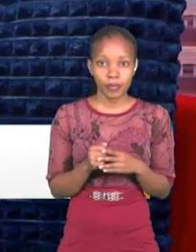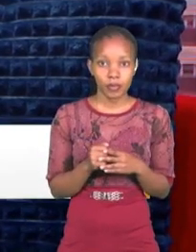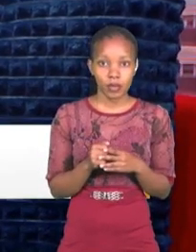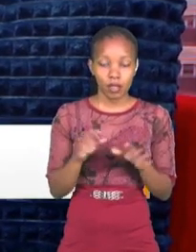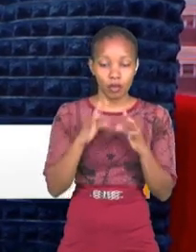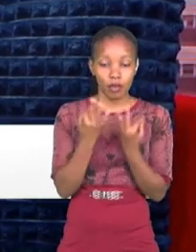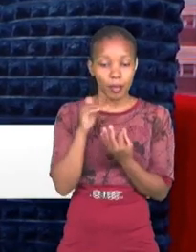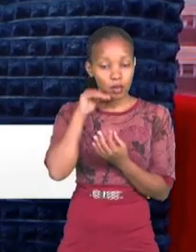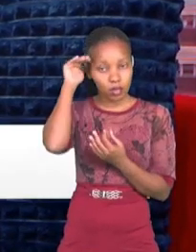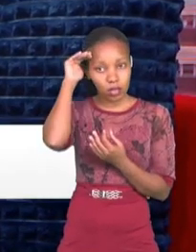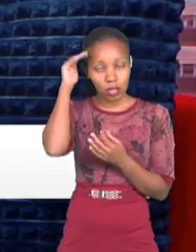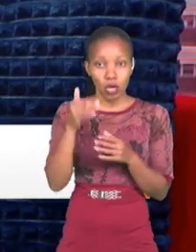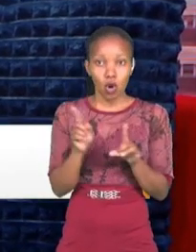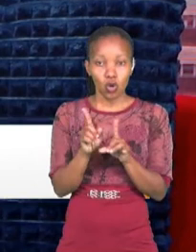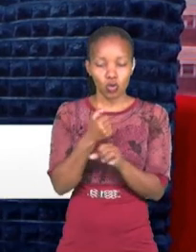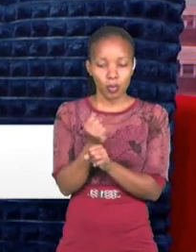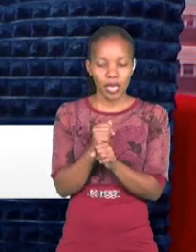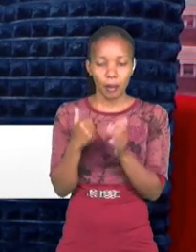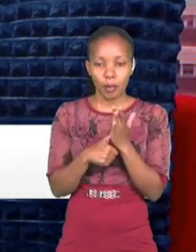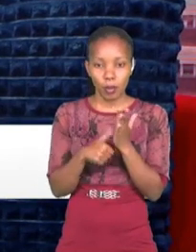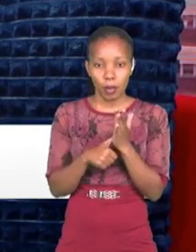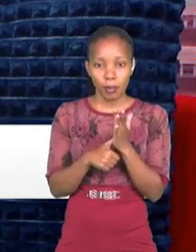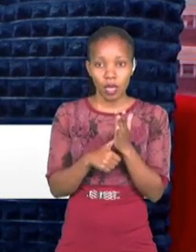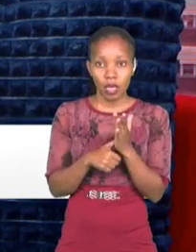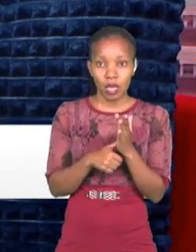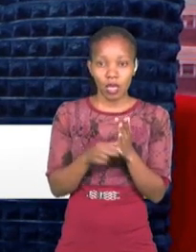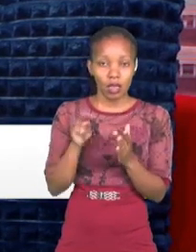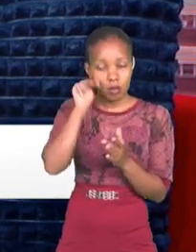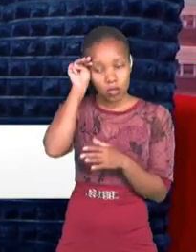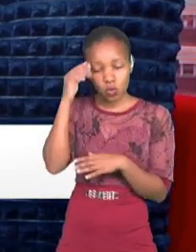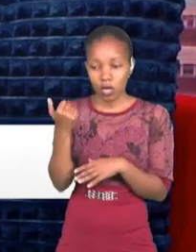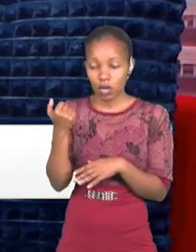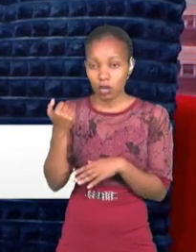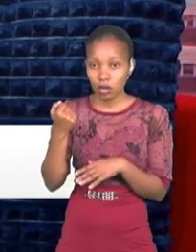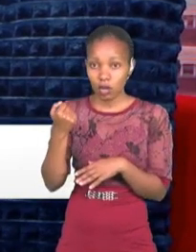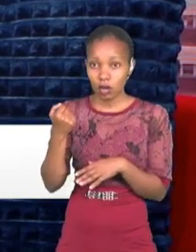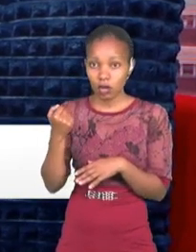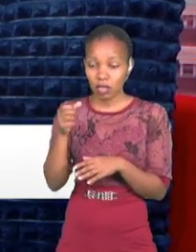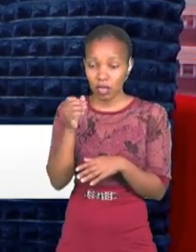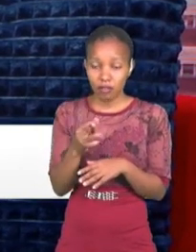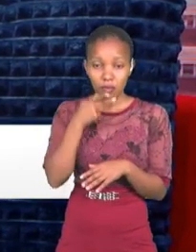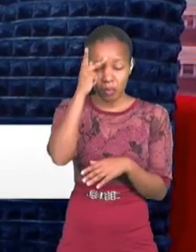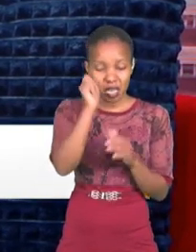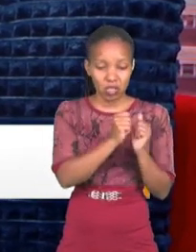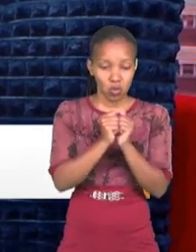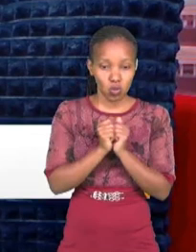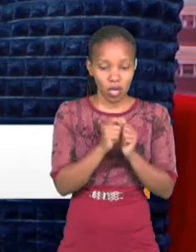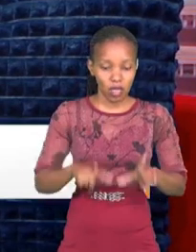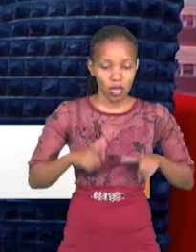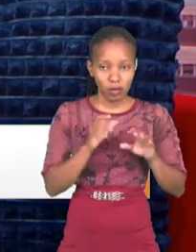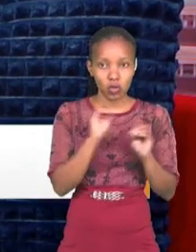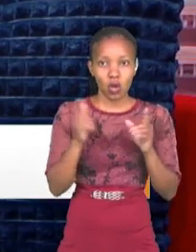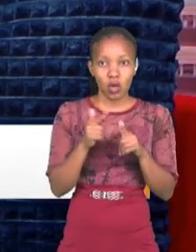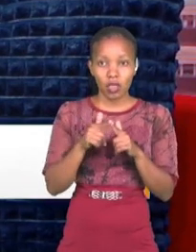family also creates problems in adolescents. If the mother and father are not living together, if they have some stress, they also